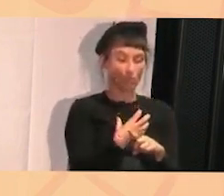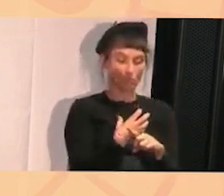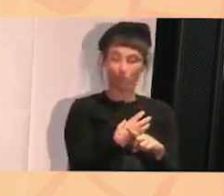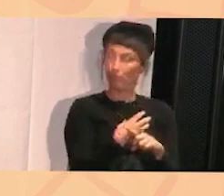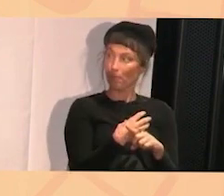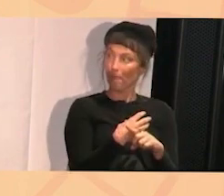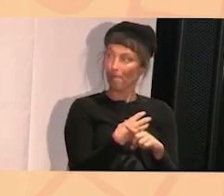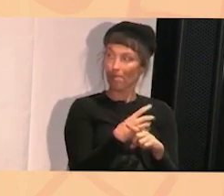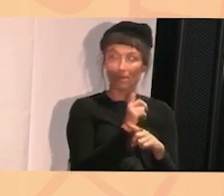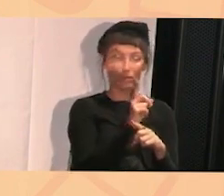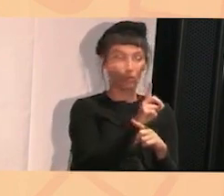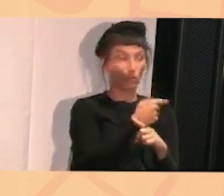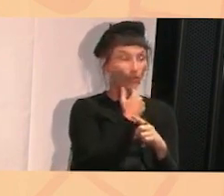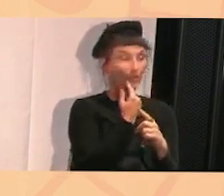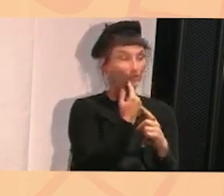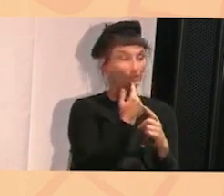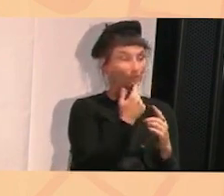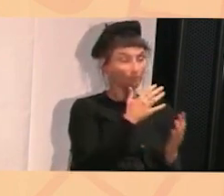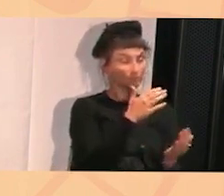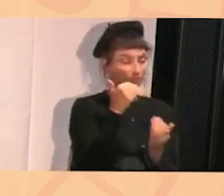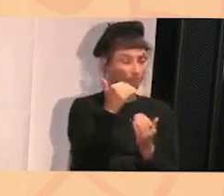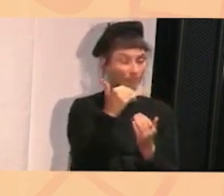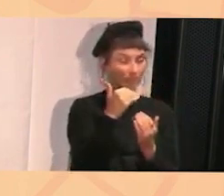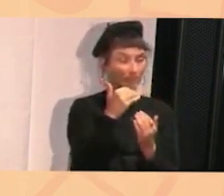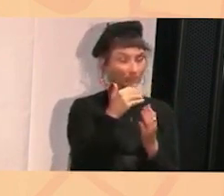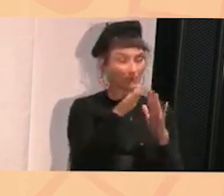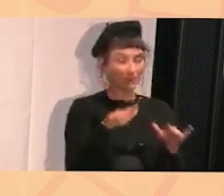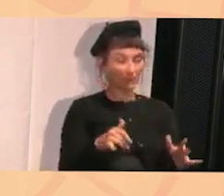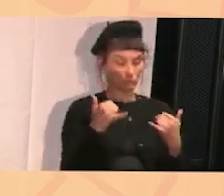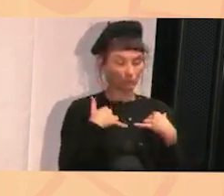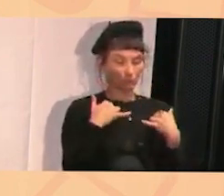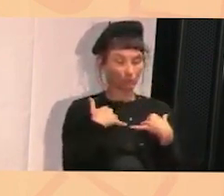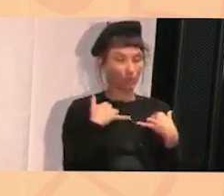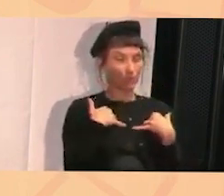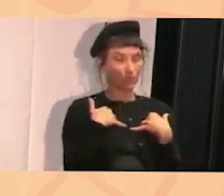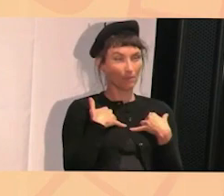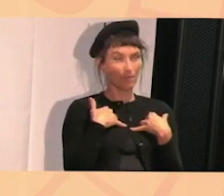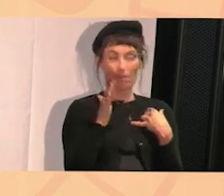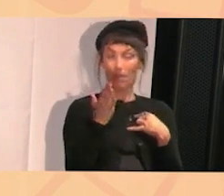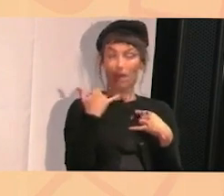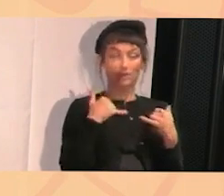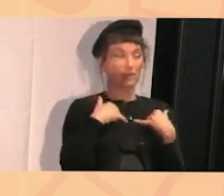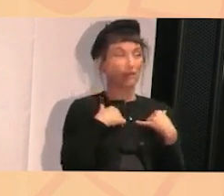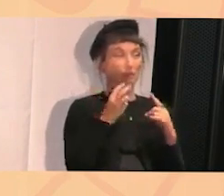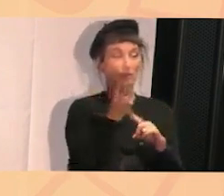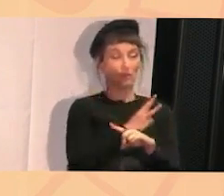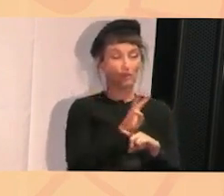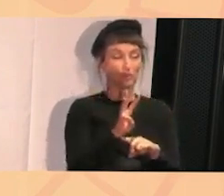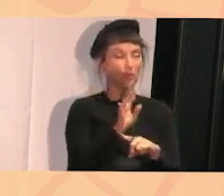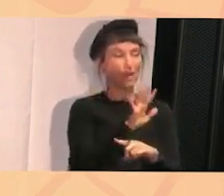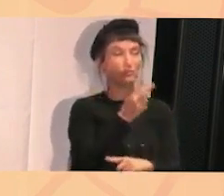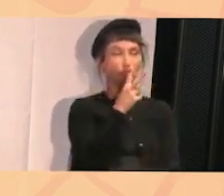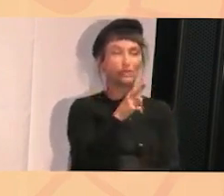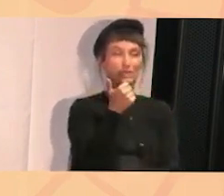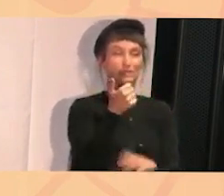taking out kids. Our last camp was about 3 or 4 weeks ago. Took out 26